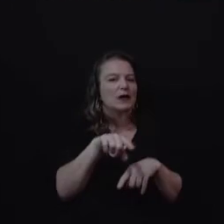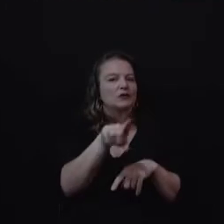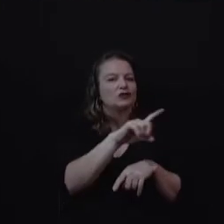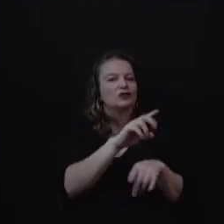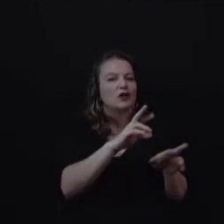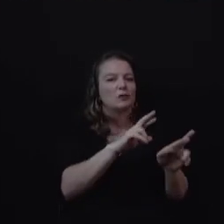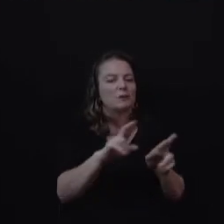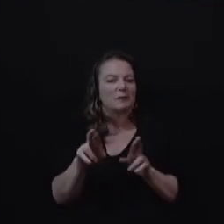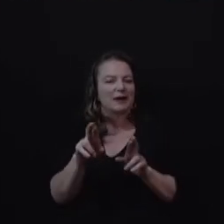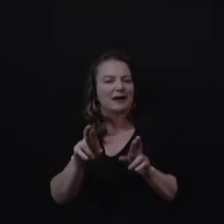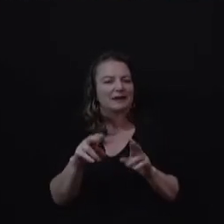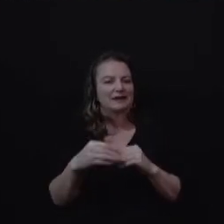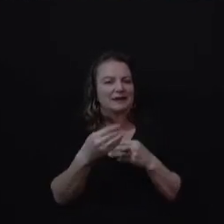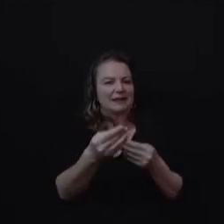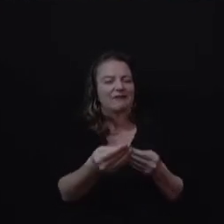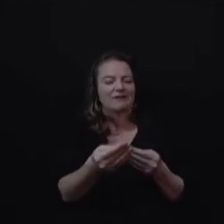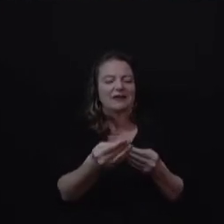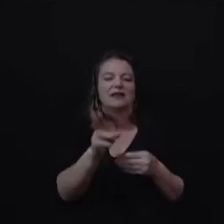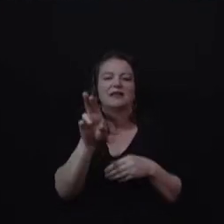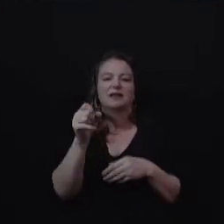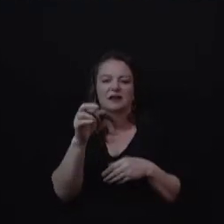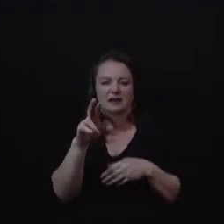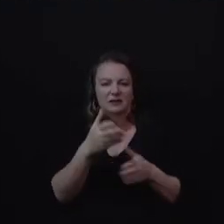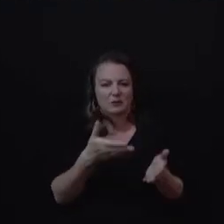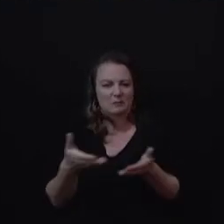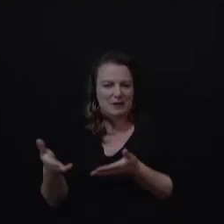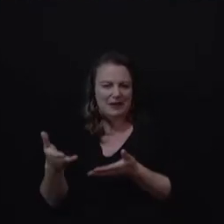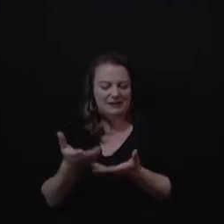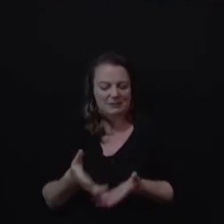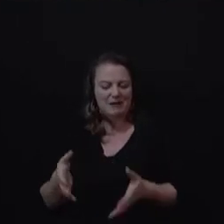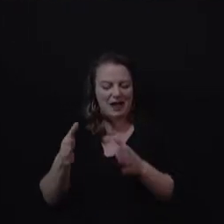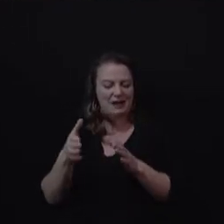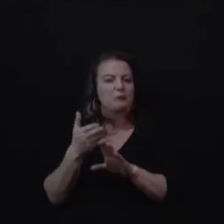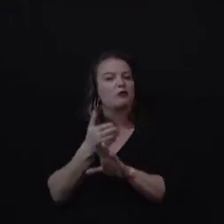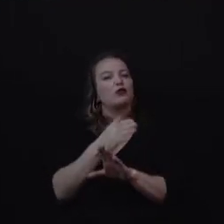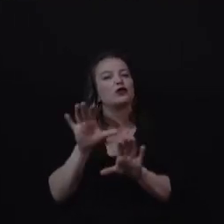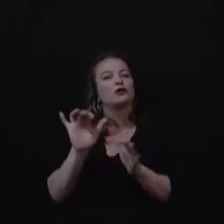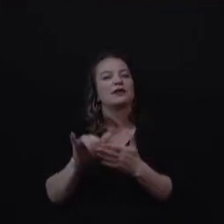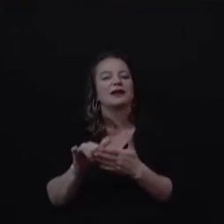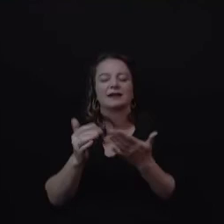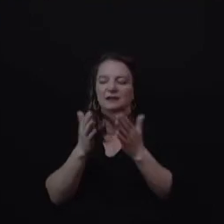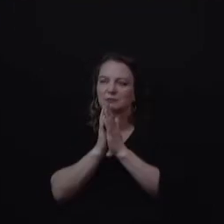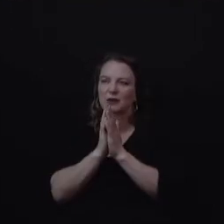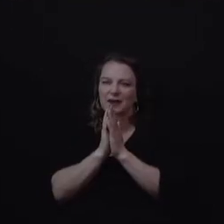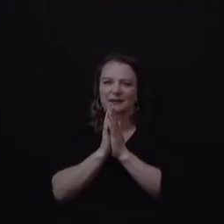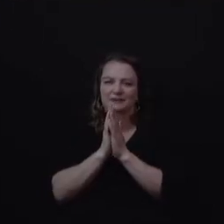the ushers will pass the offering bags down each aisle. Before they do that, let's pray and ask